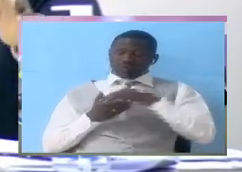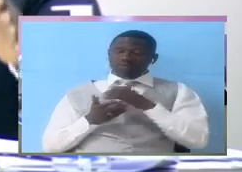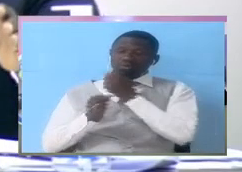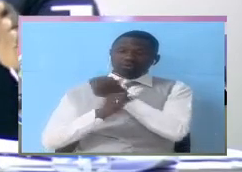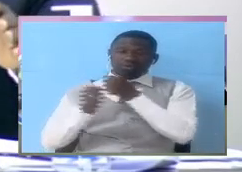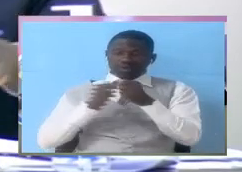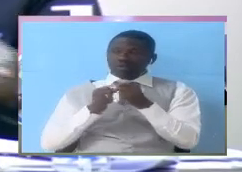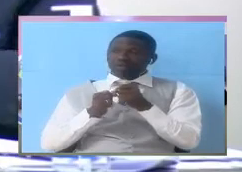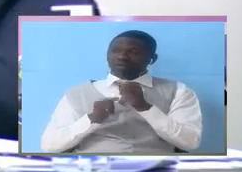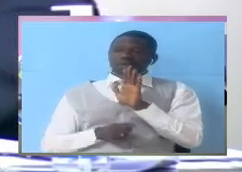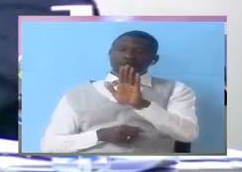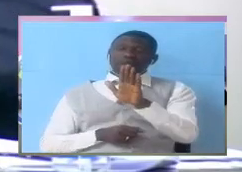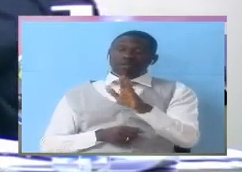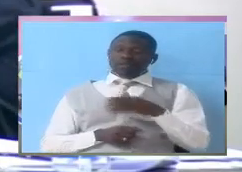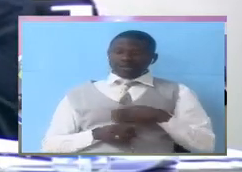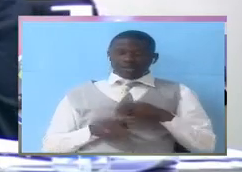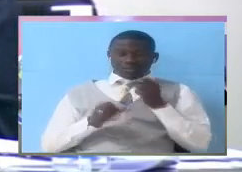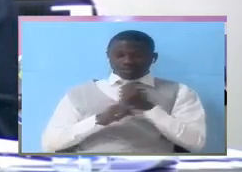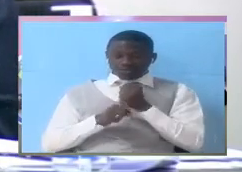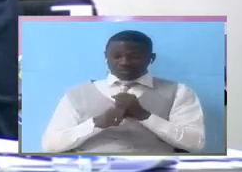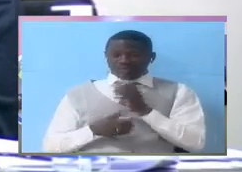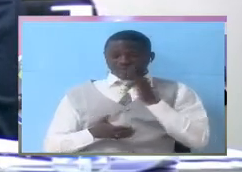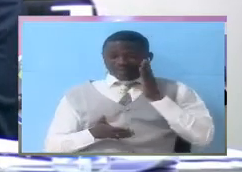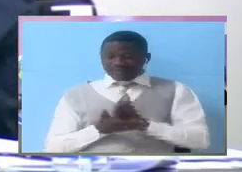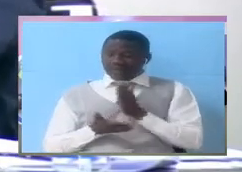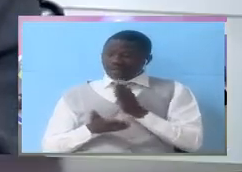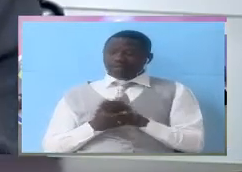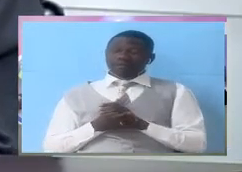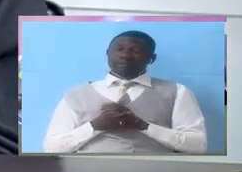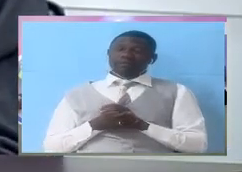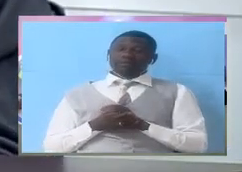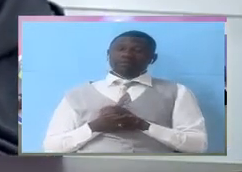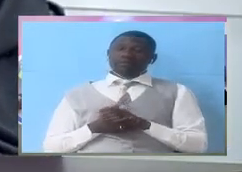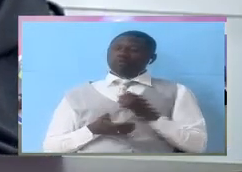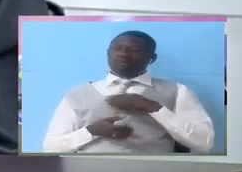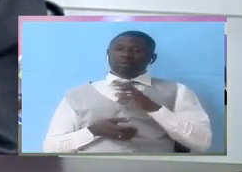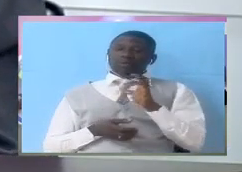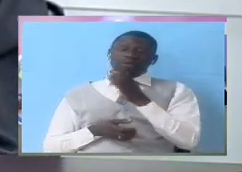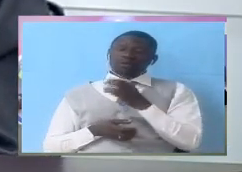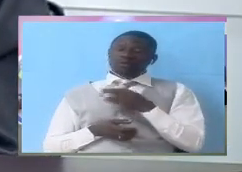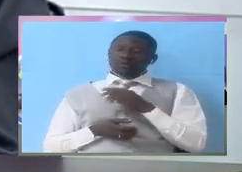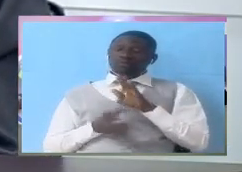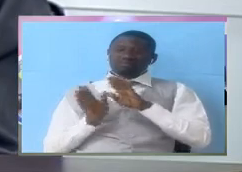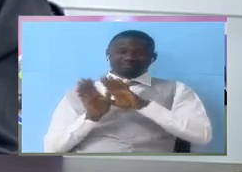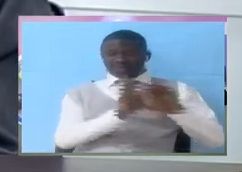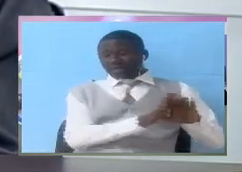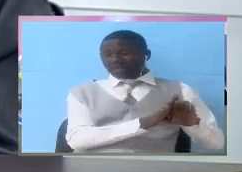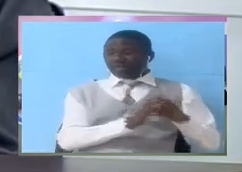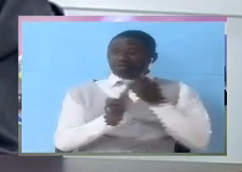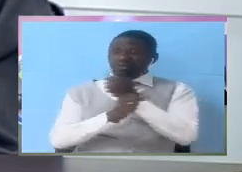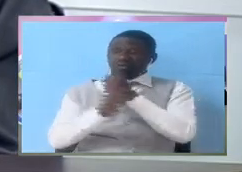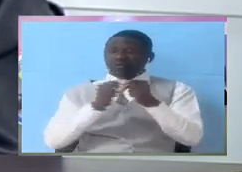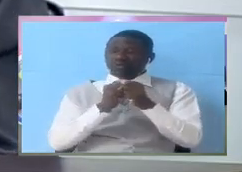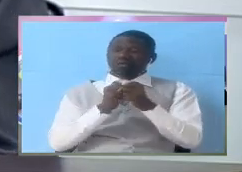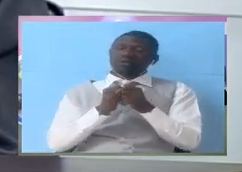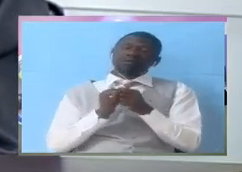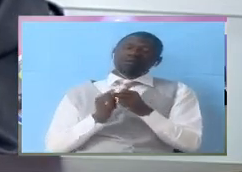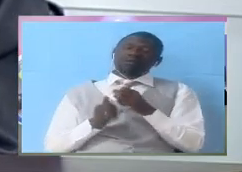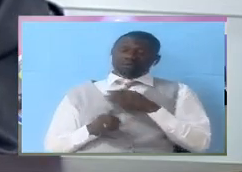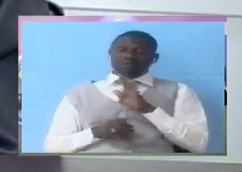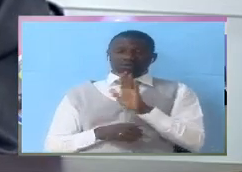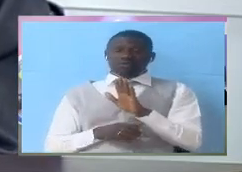establish the facts, and then we will go to circumstances later. We cannot front load circumstances, then come to the facts.